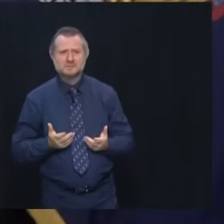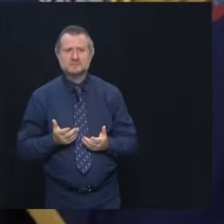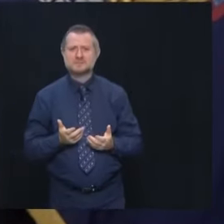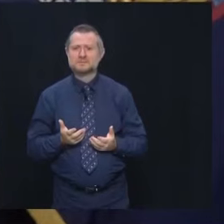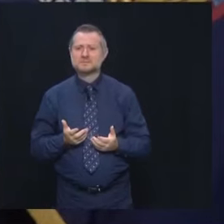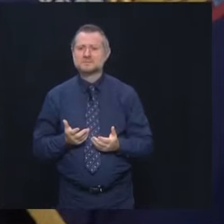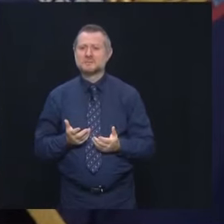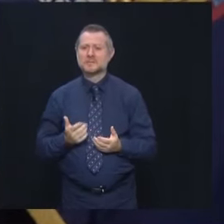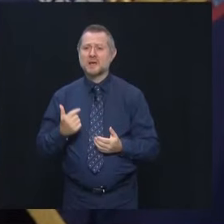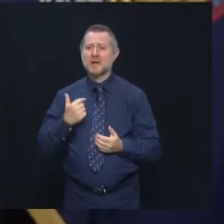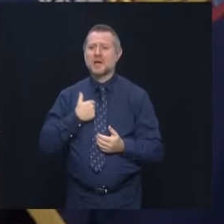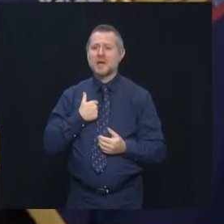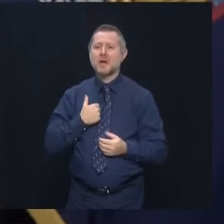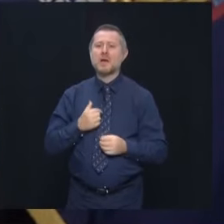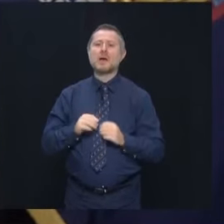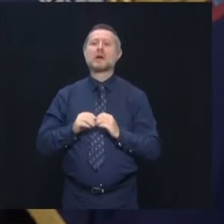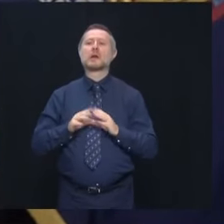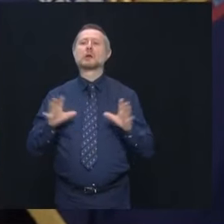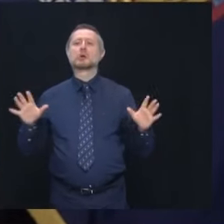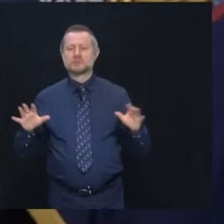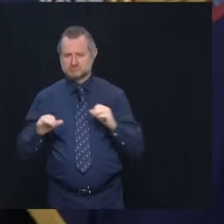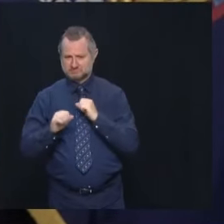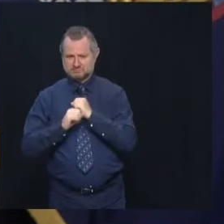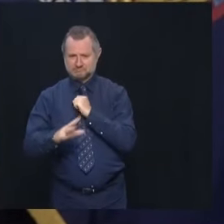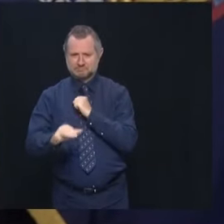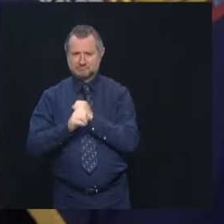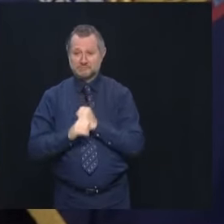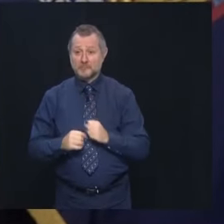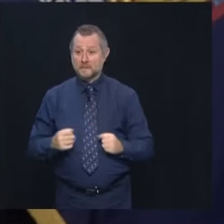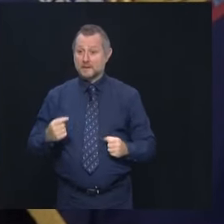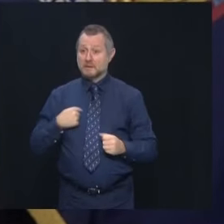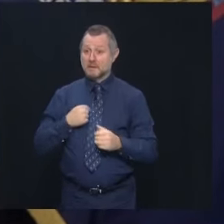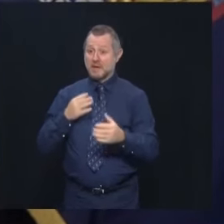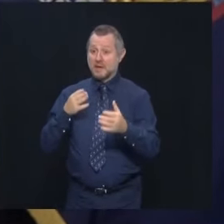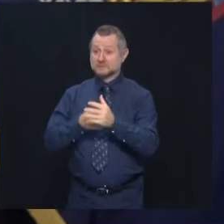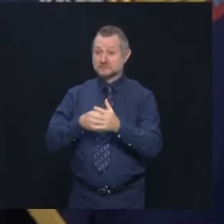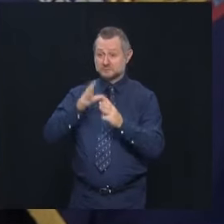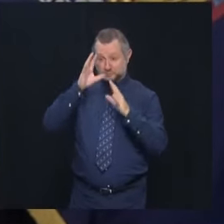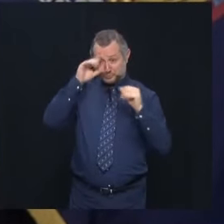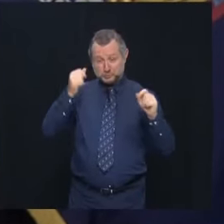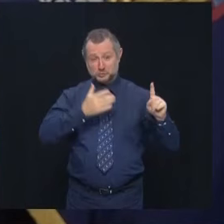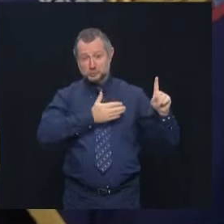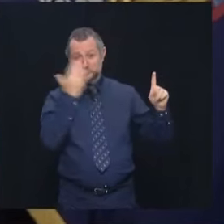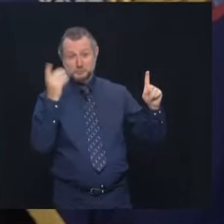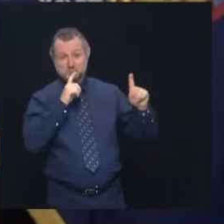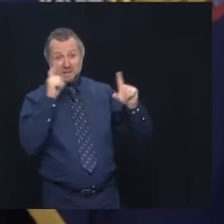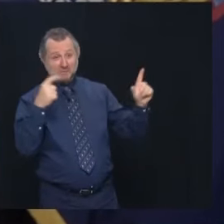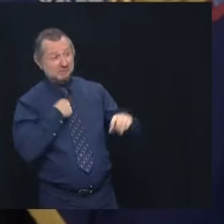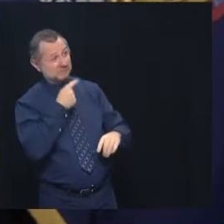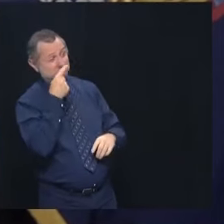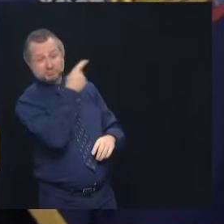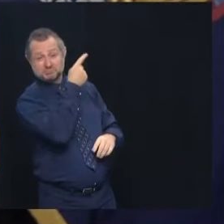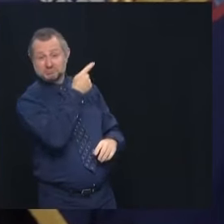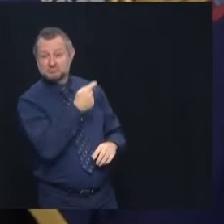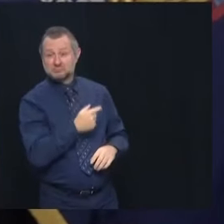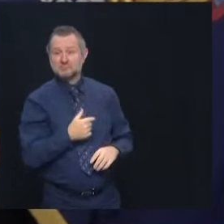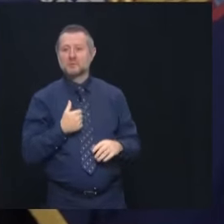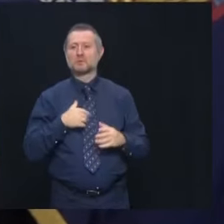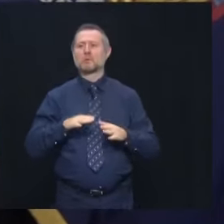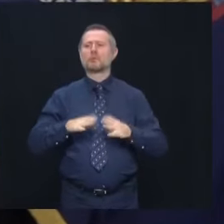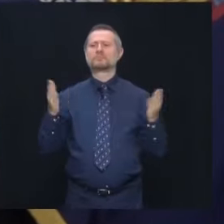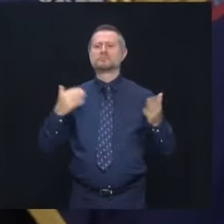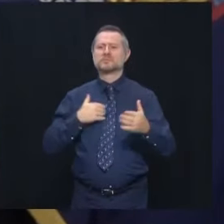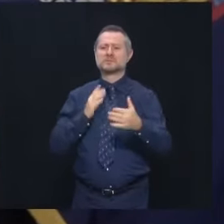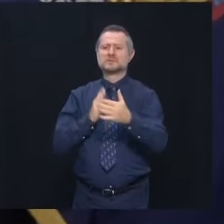most outspoken governor against the president for not mask wearing. I've been the most outspoken governor against the